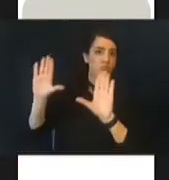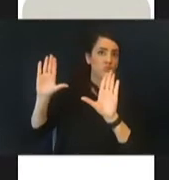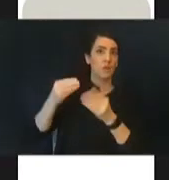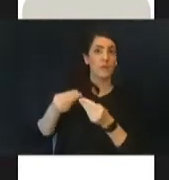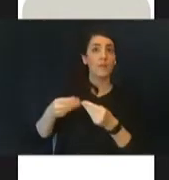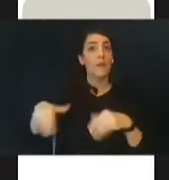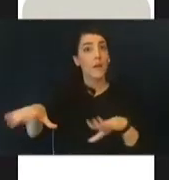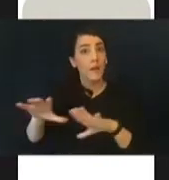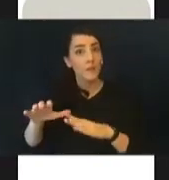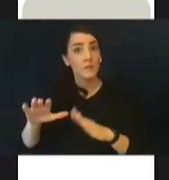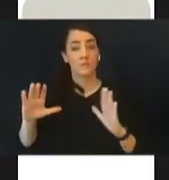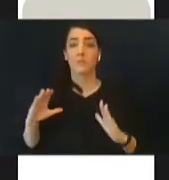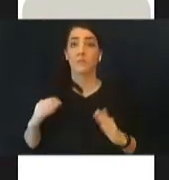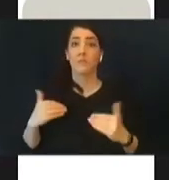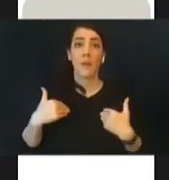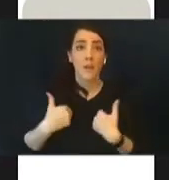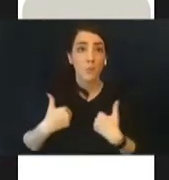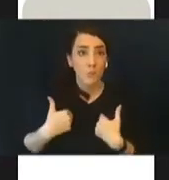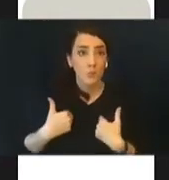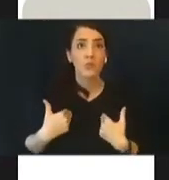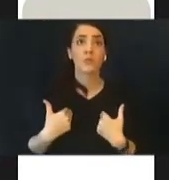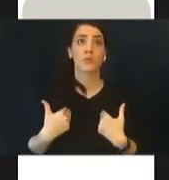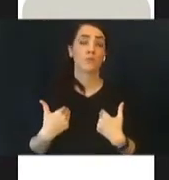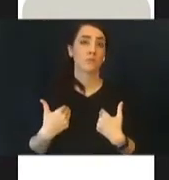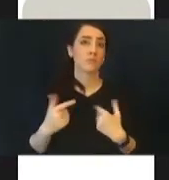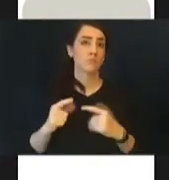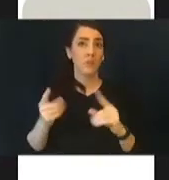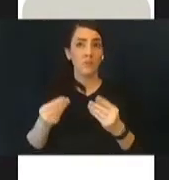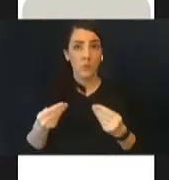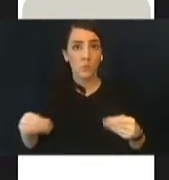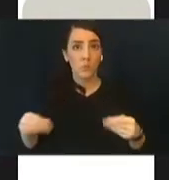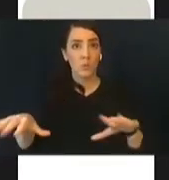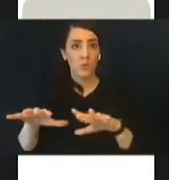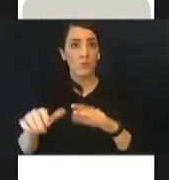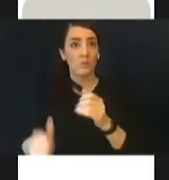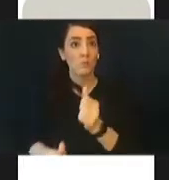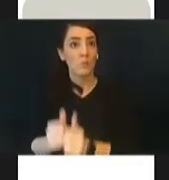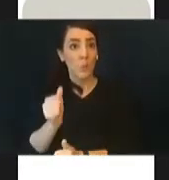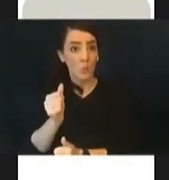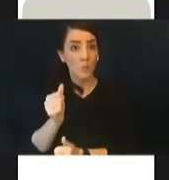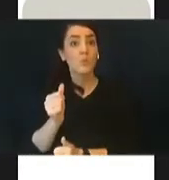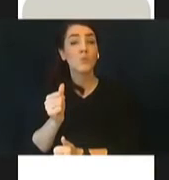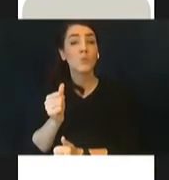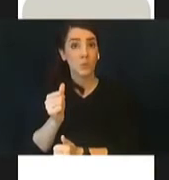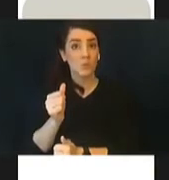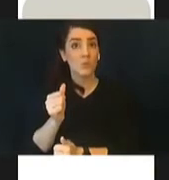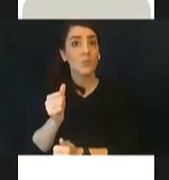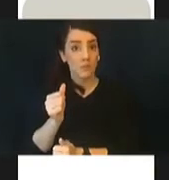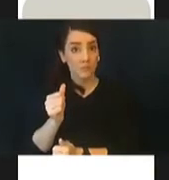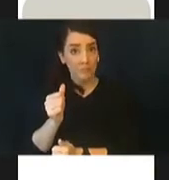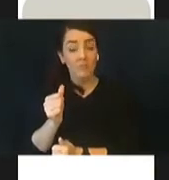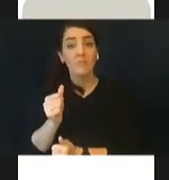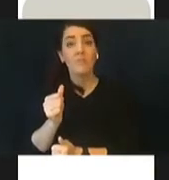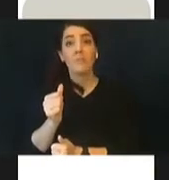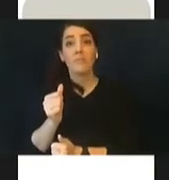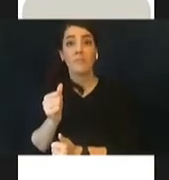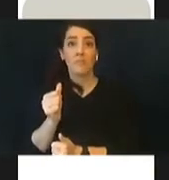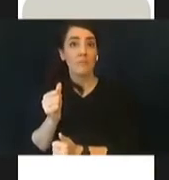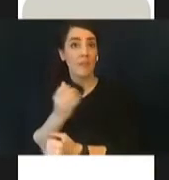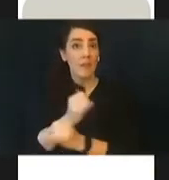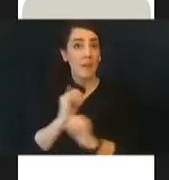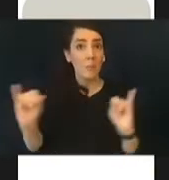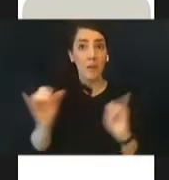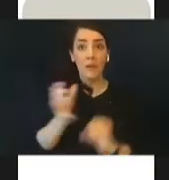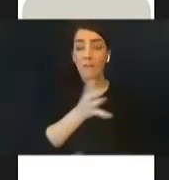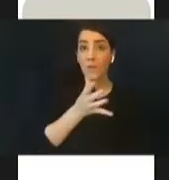as laborers. The majority of rural Ukrainians, who were independent small-scale or subsistence farmers,